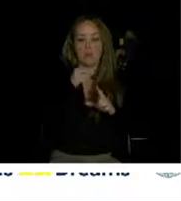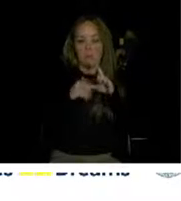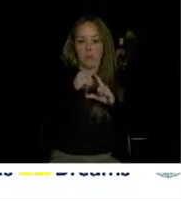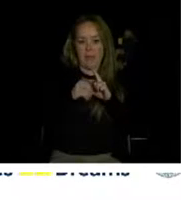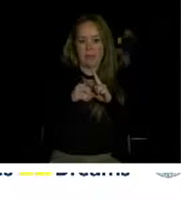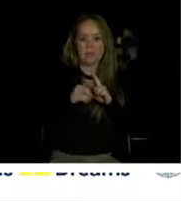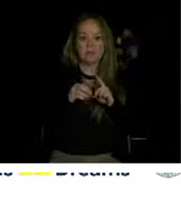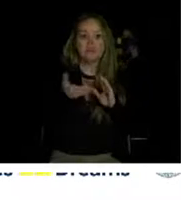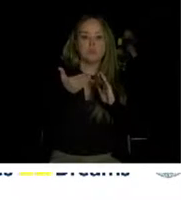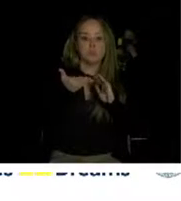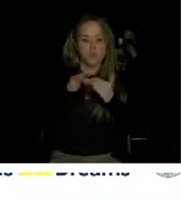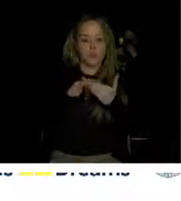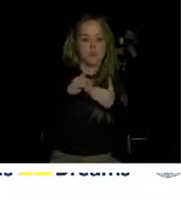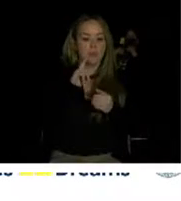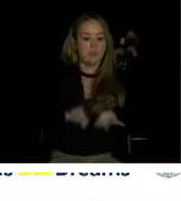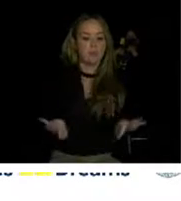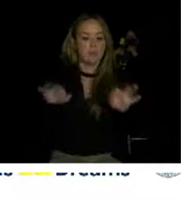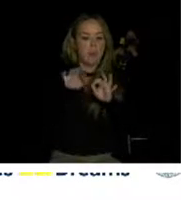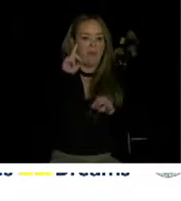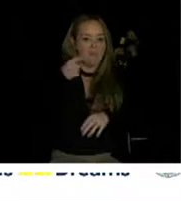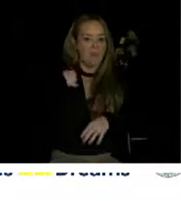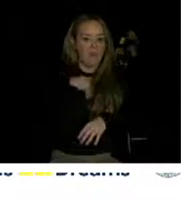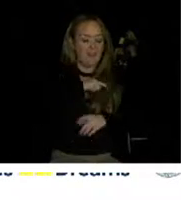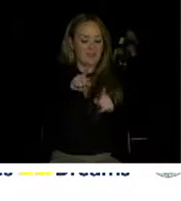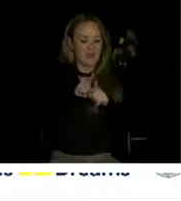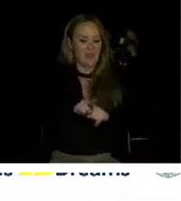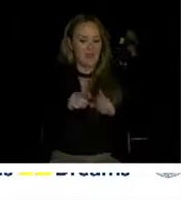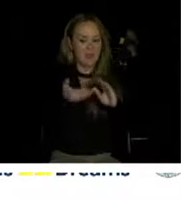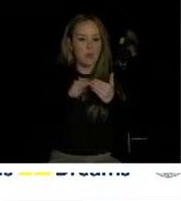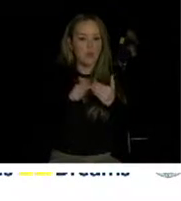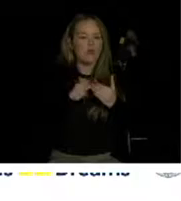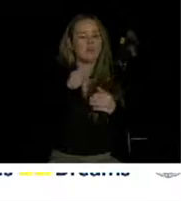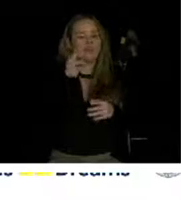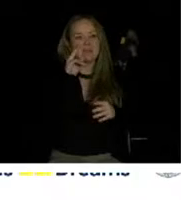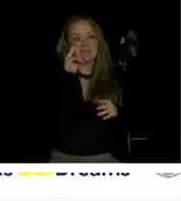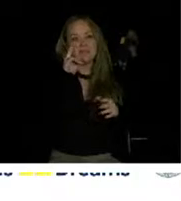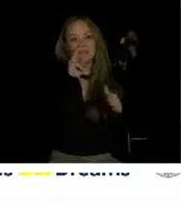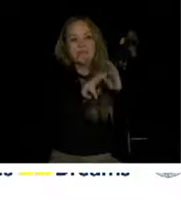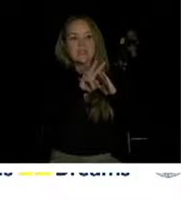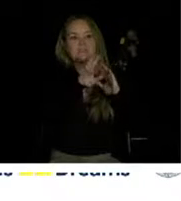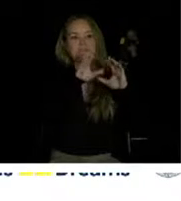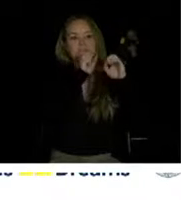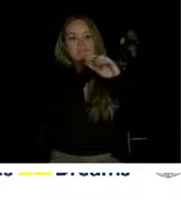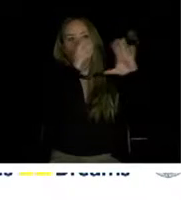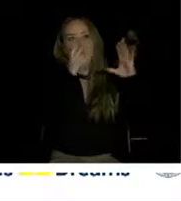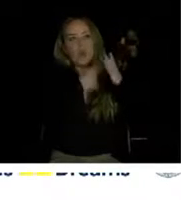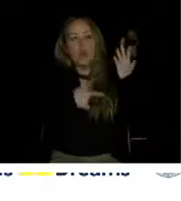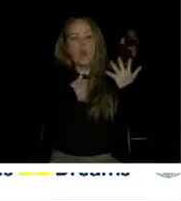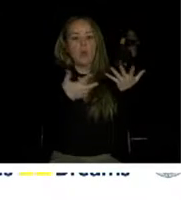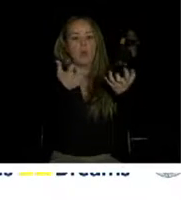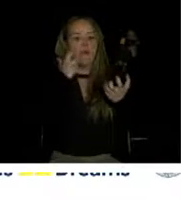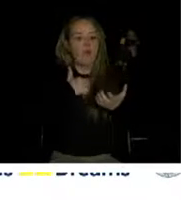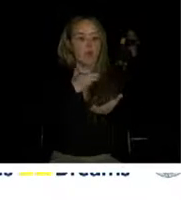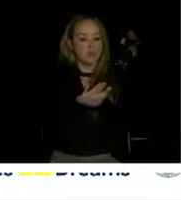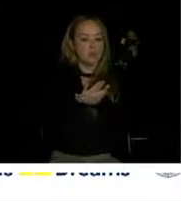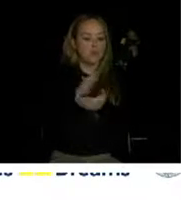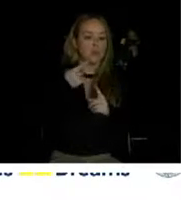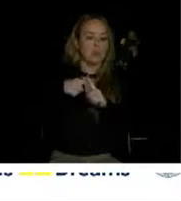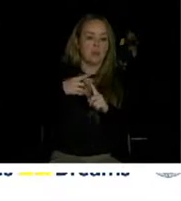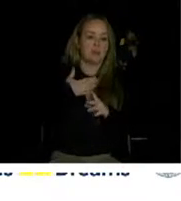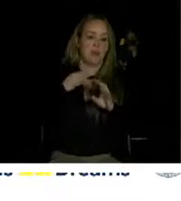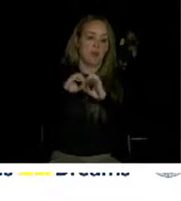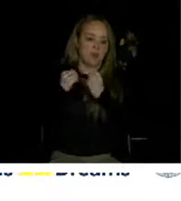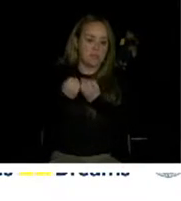so it's important for us as a community to vision and figure out what is it that we want for our schools and our